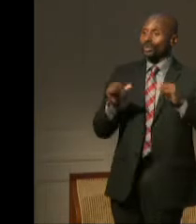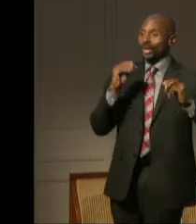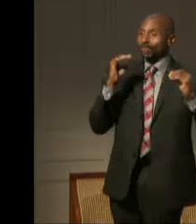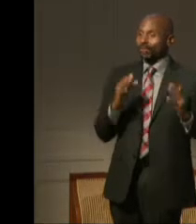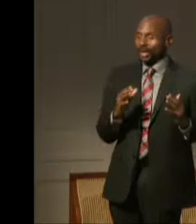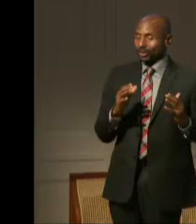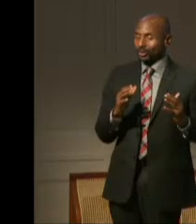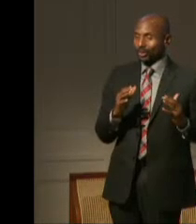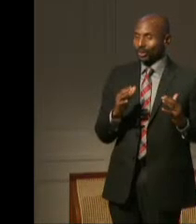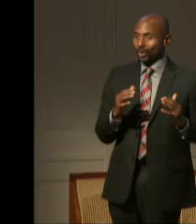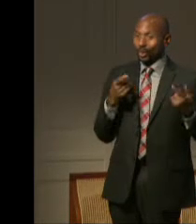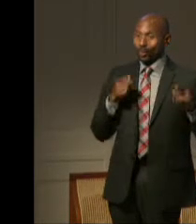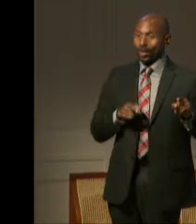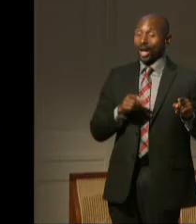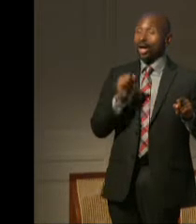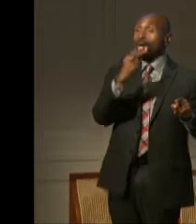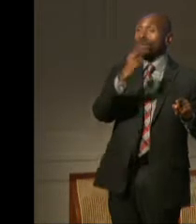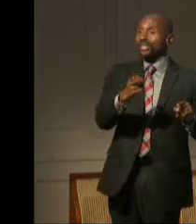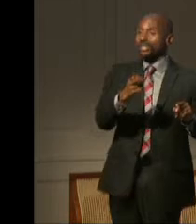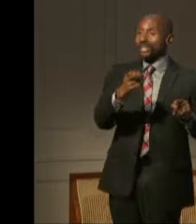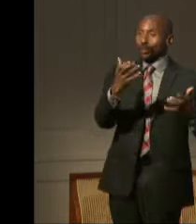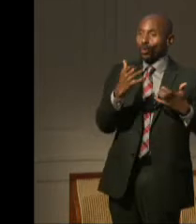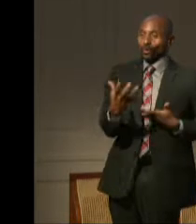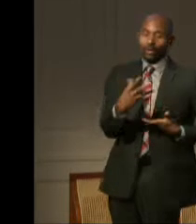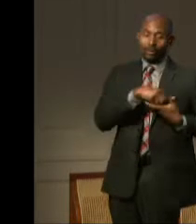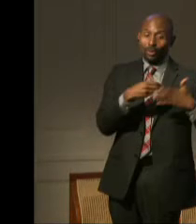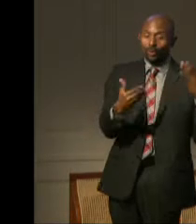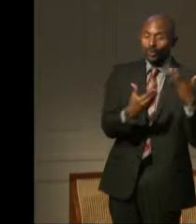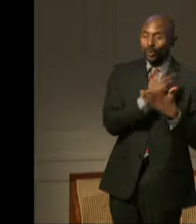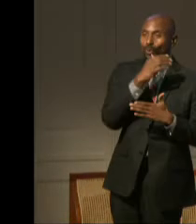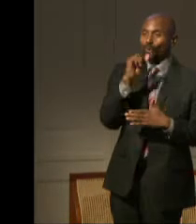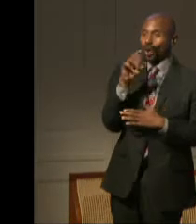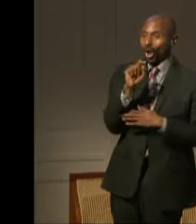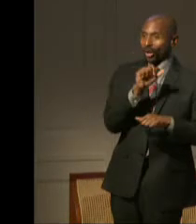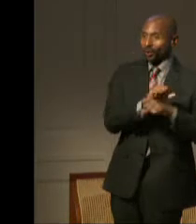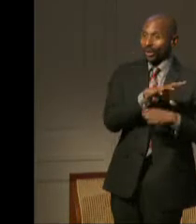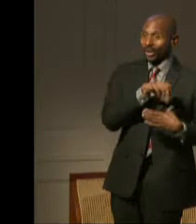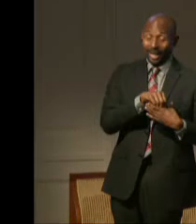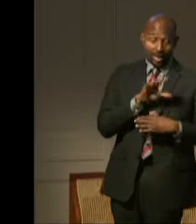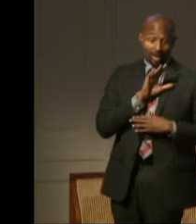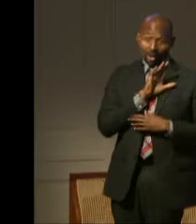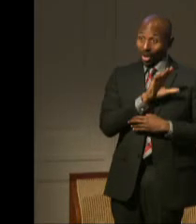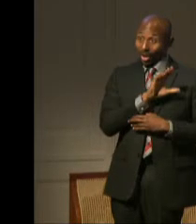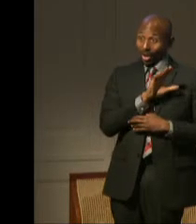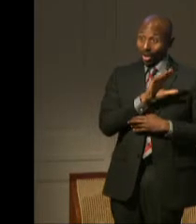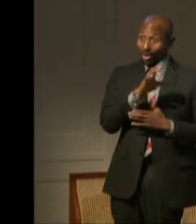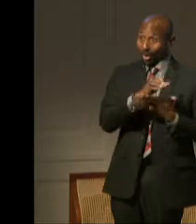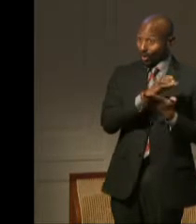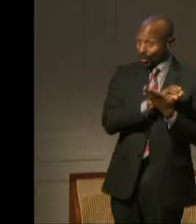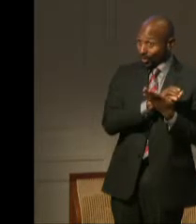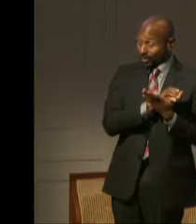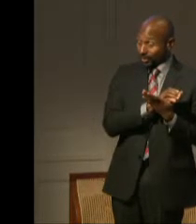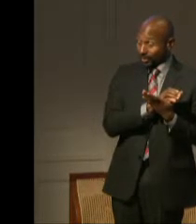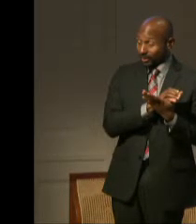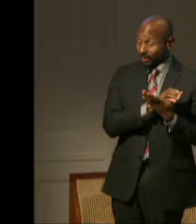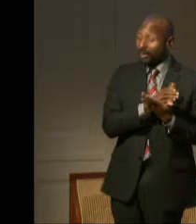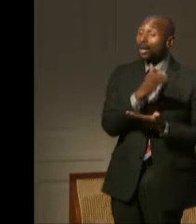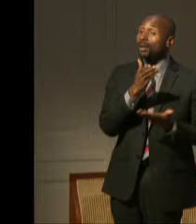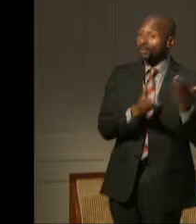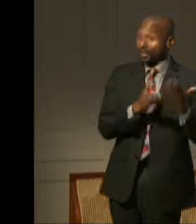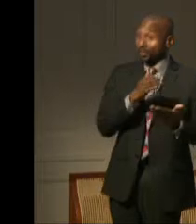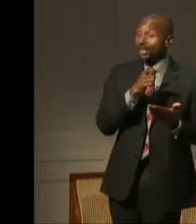looking to incorporate new works of art into our course,